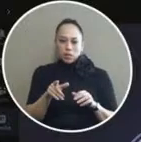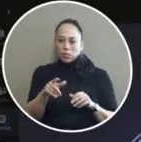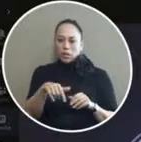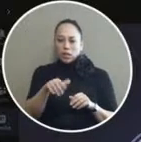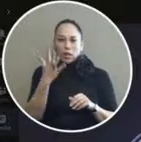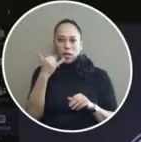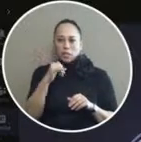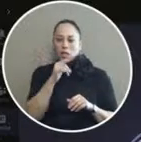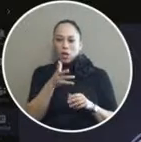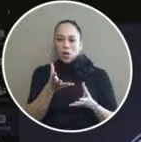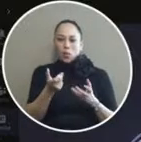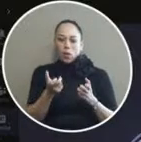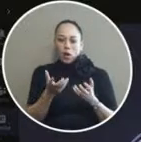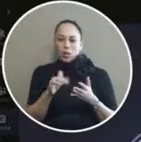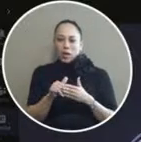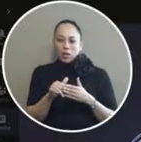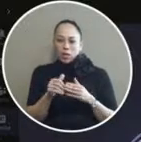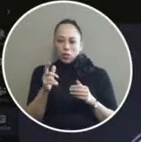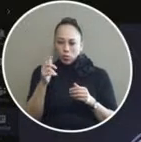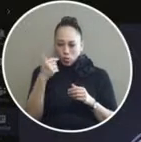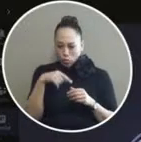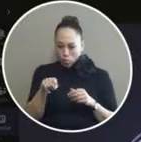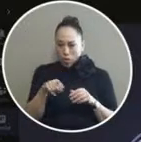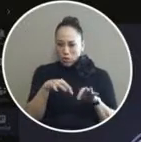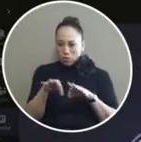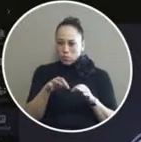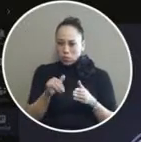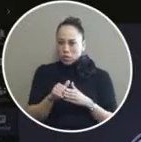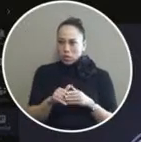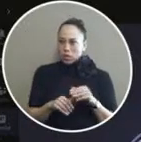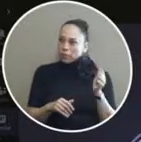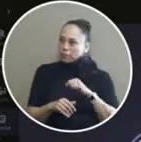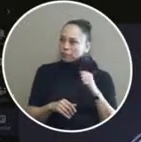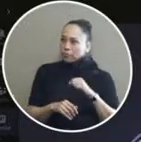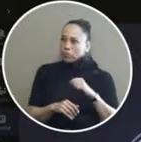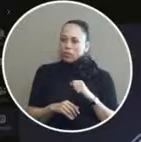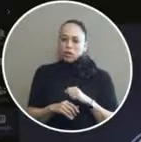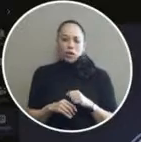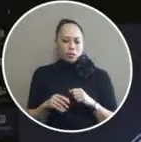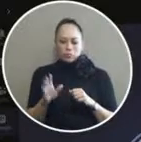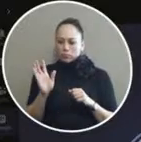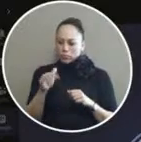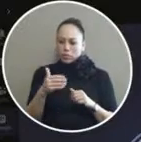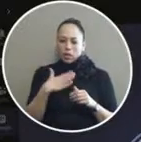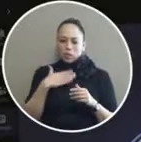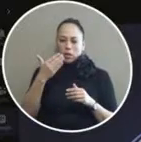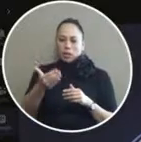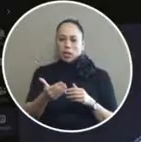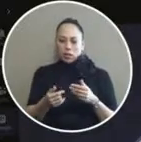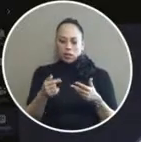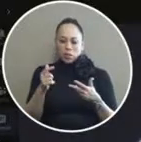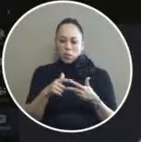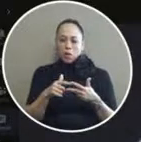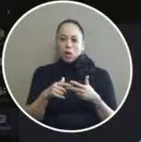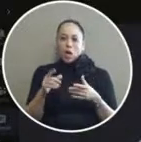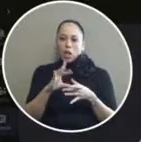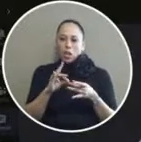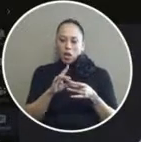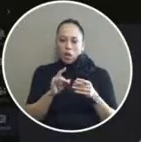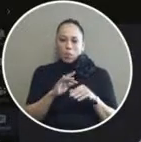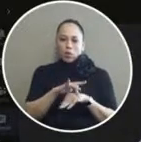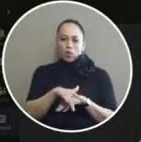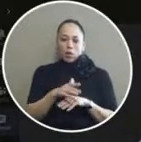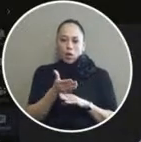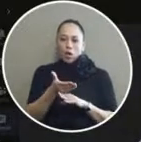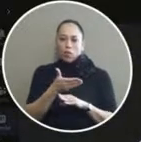to have folks be rude to them. Can you address that, please? Yes, sir. Yes, sir. And that's an excellent point. You know, the comment earlier on